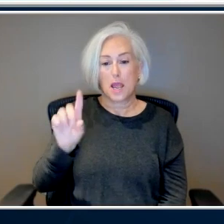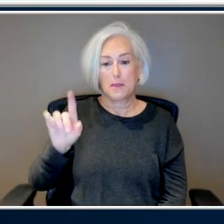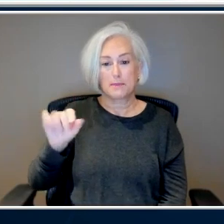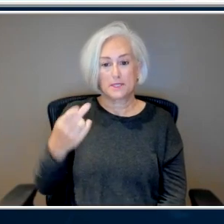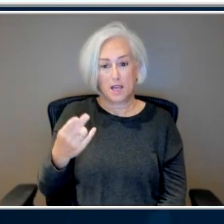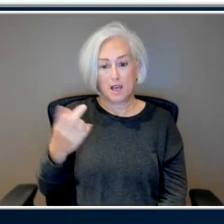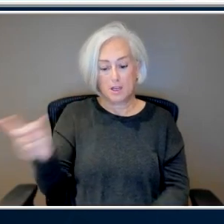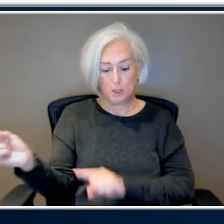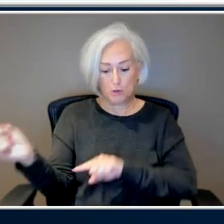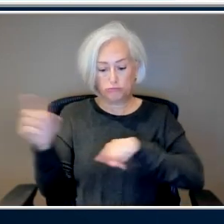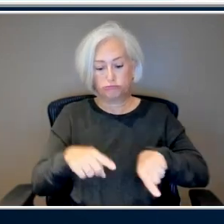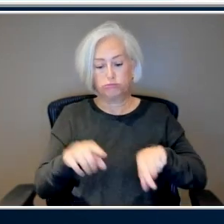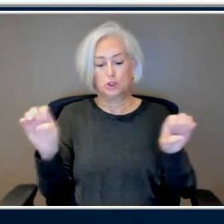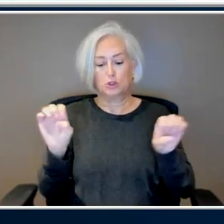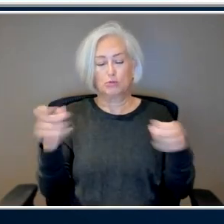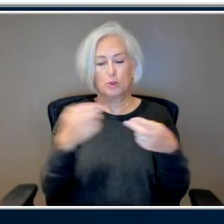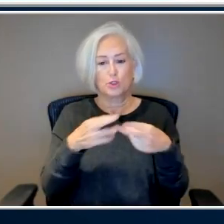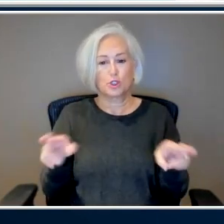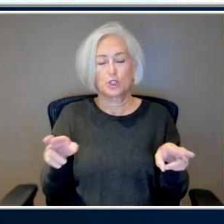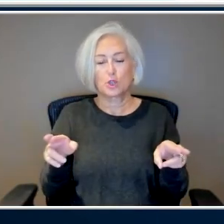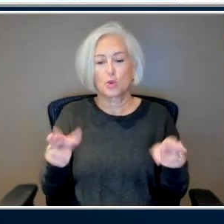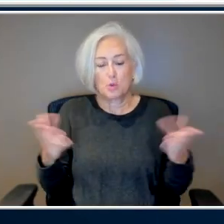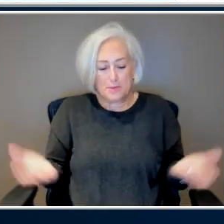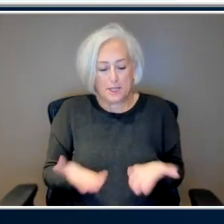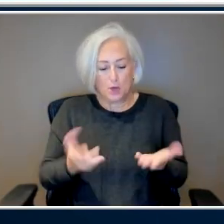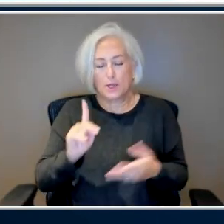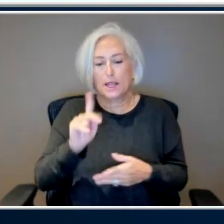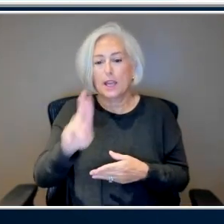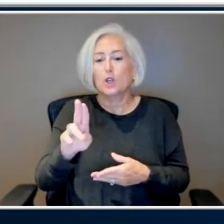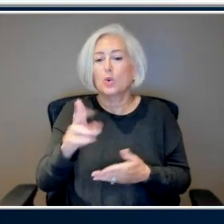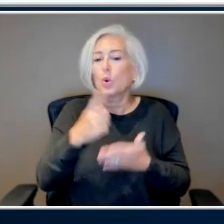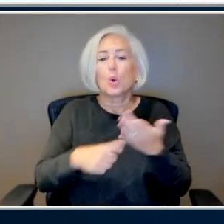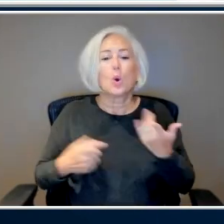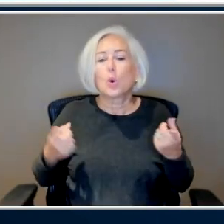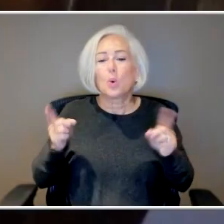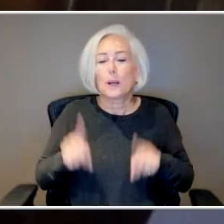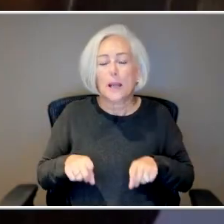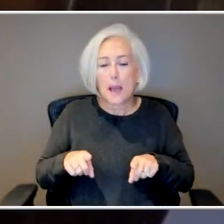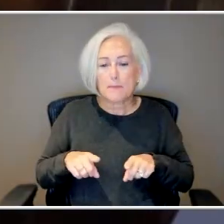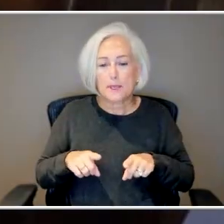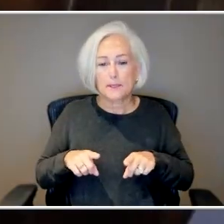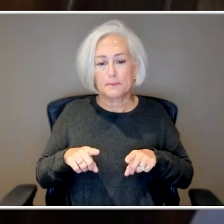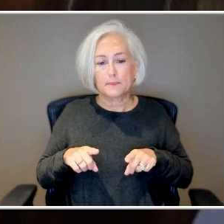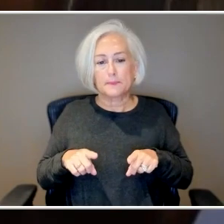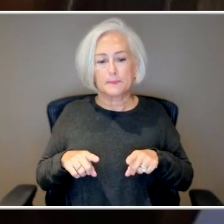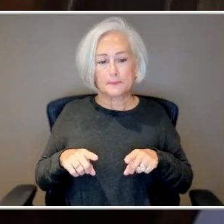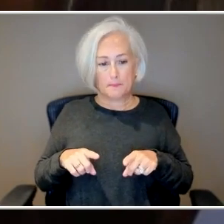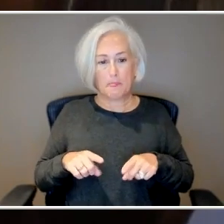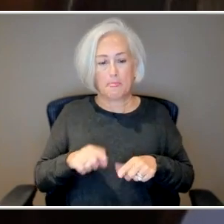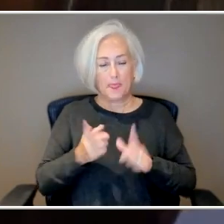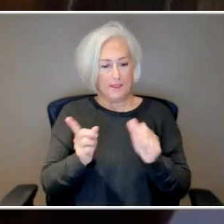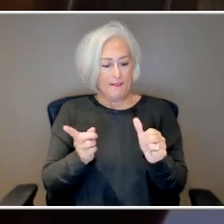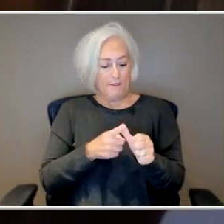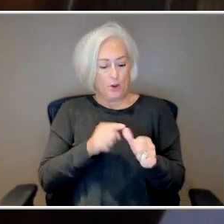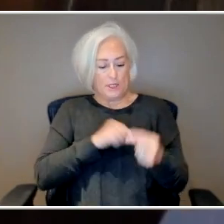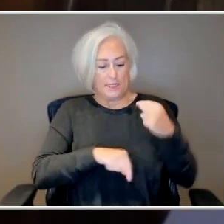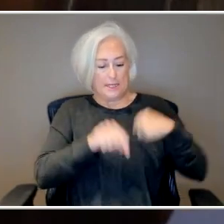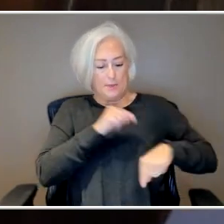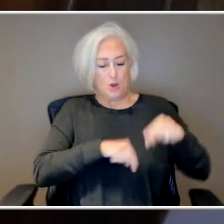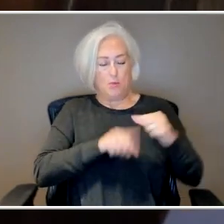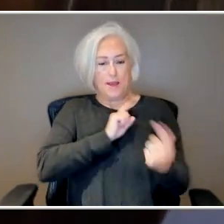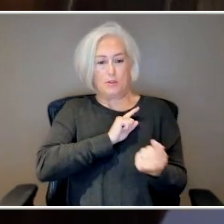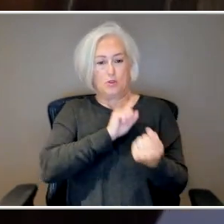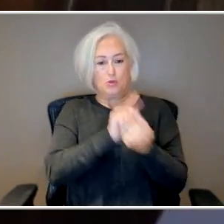system. Remind us what happened and what led you here. Well, first, I'm going to go back when I met Dr.